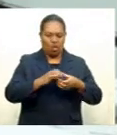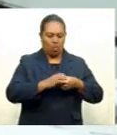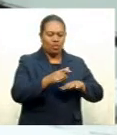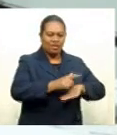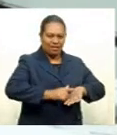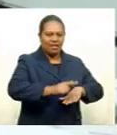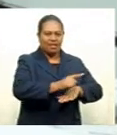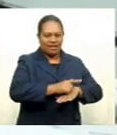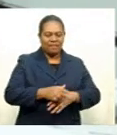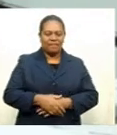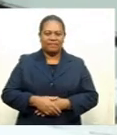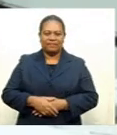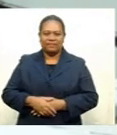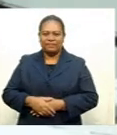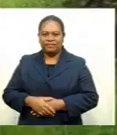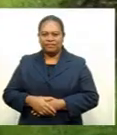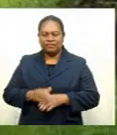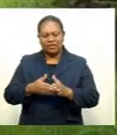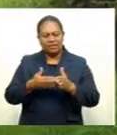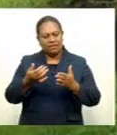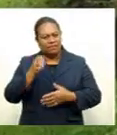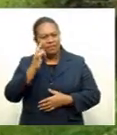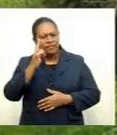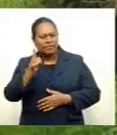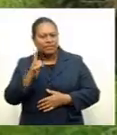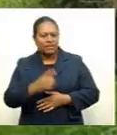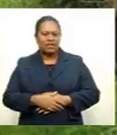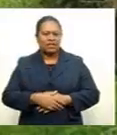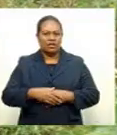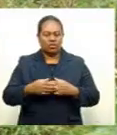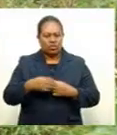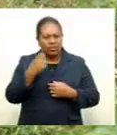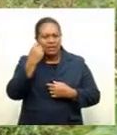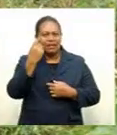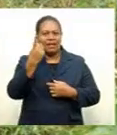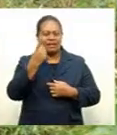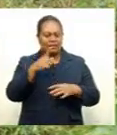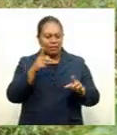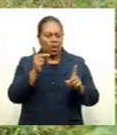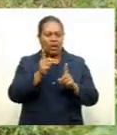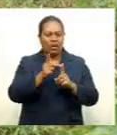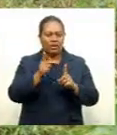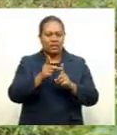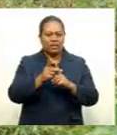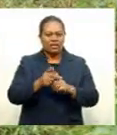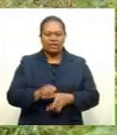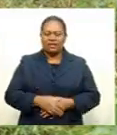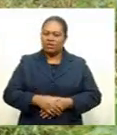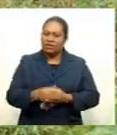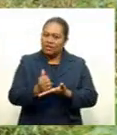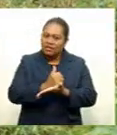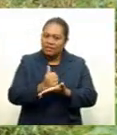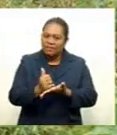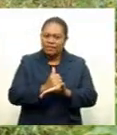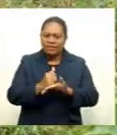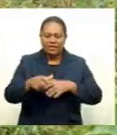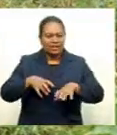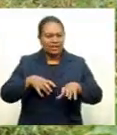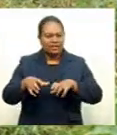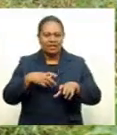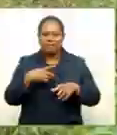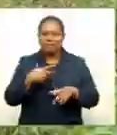such occurrence required the ministry to reorganize its priority to react effectively to the